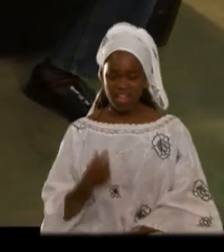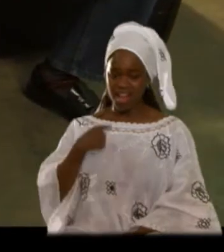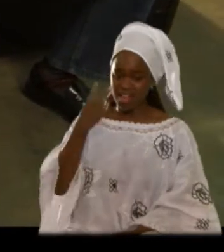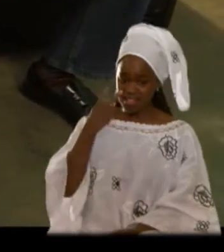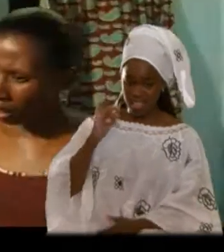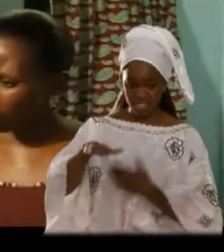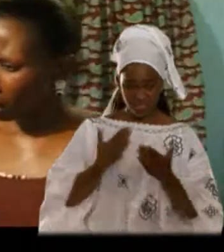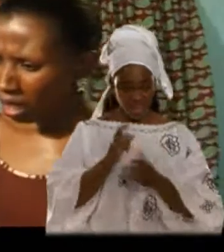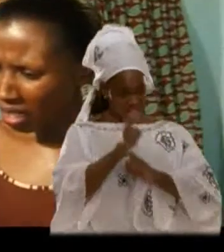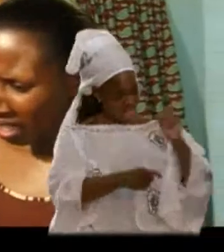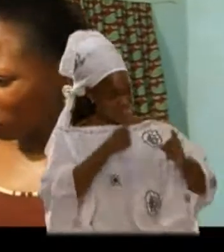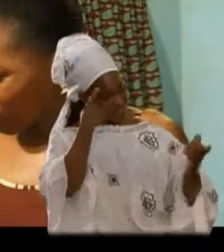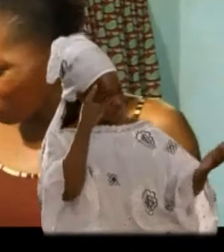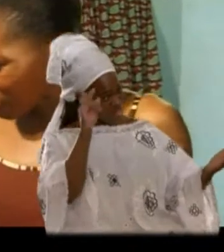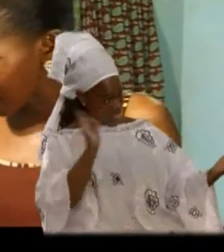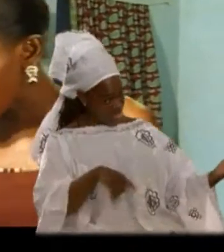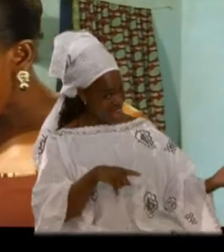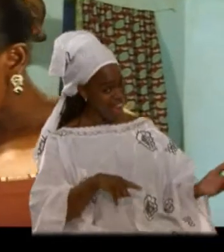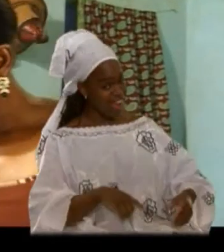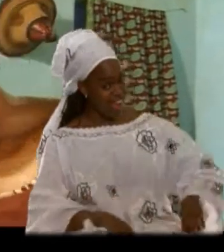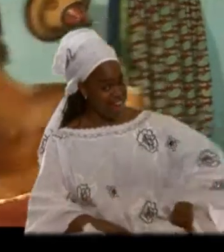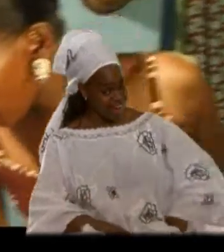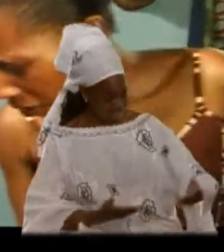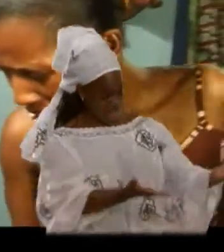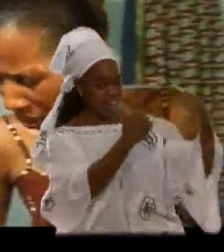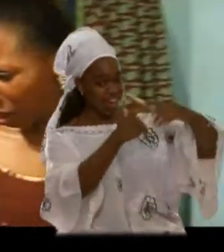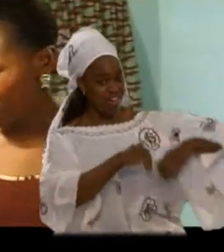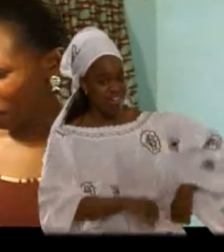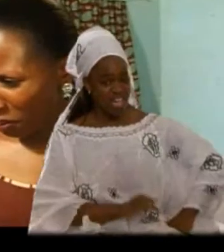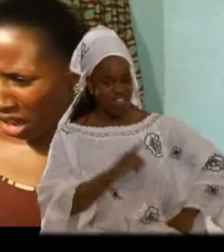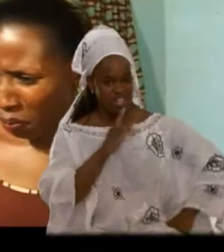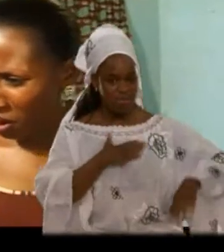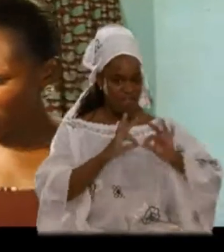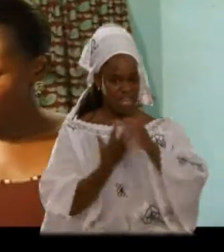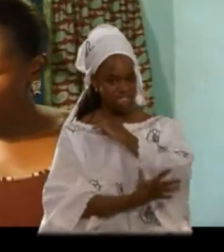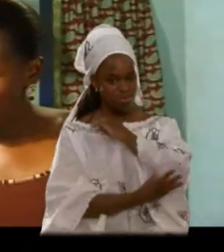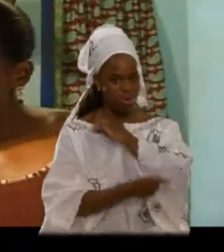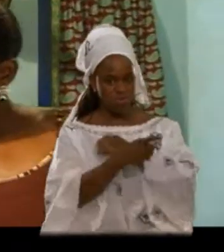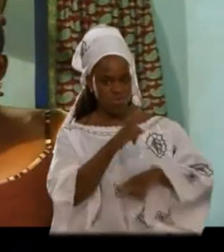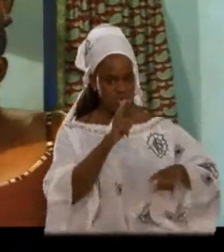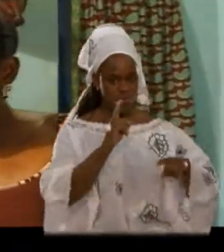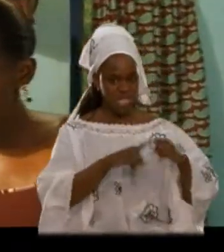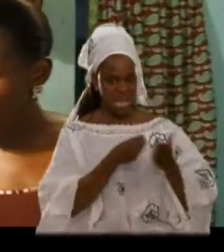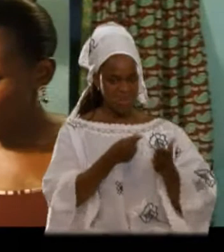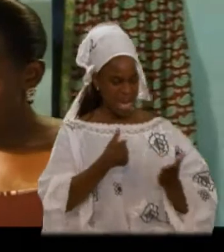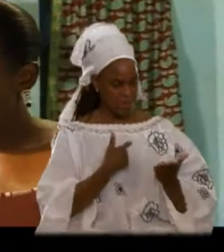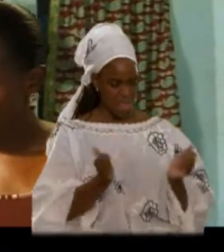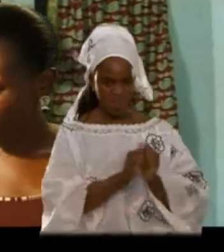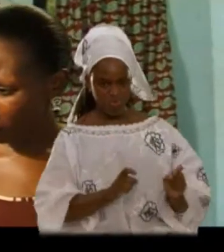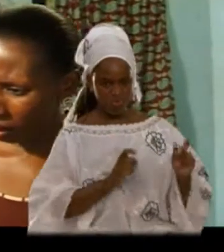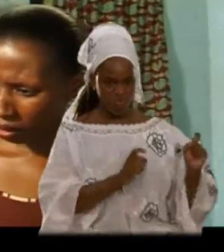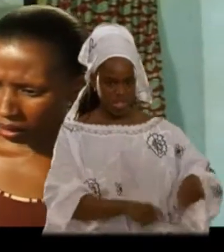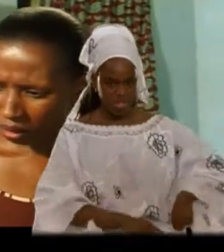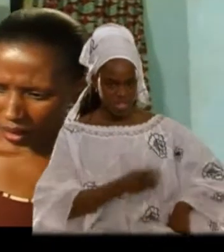I see. That's what the gifts were for. Here. It's a fact my family is poor, but you cannot buy me with